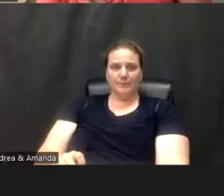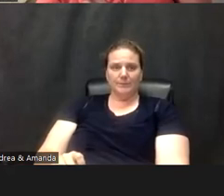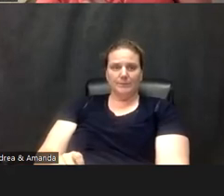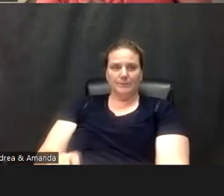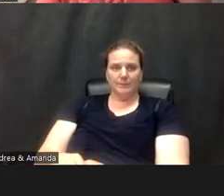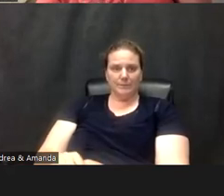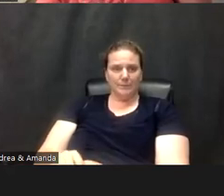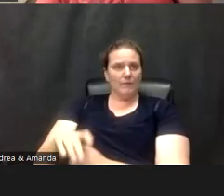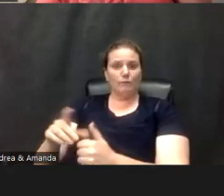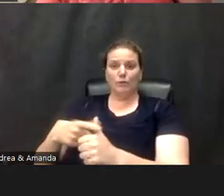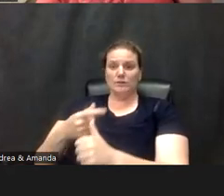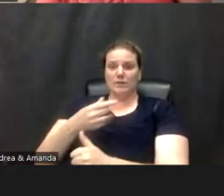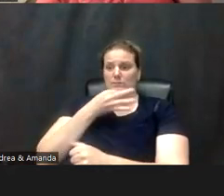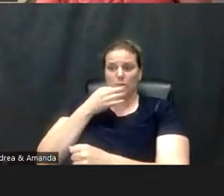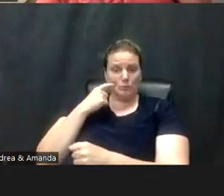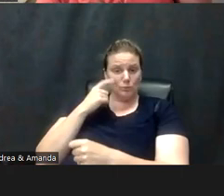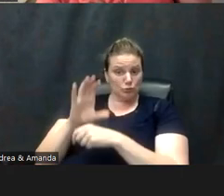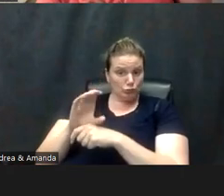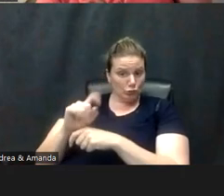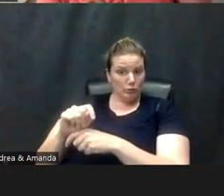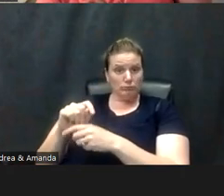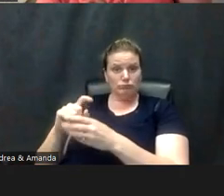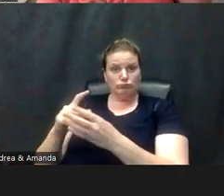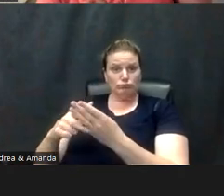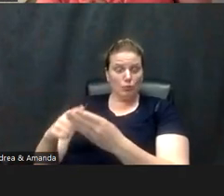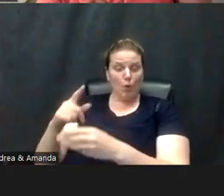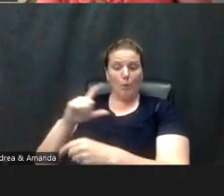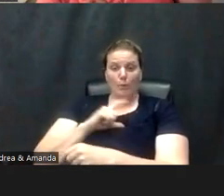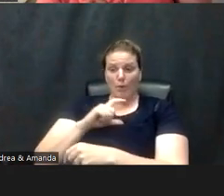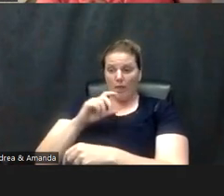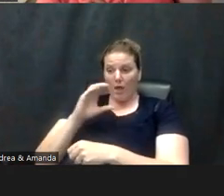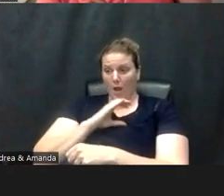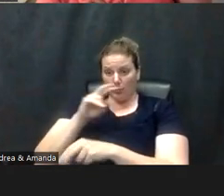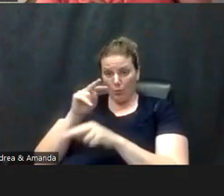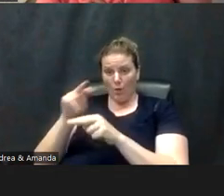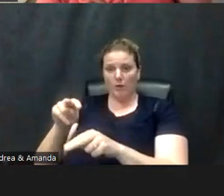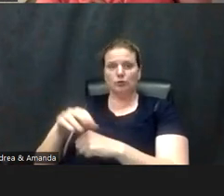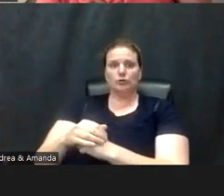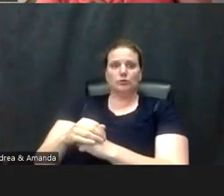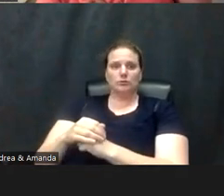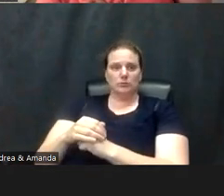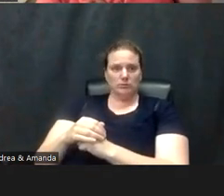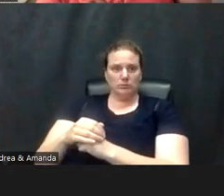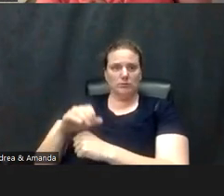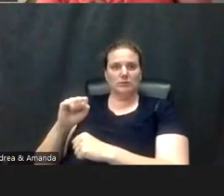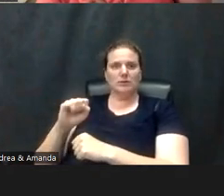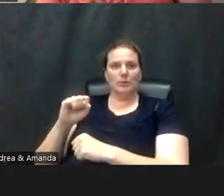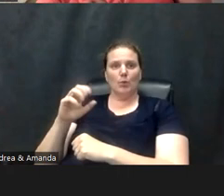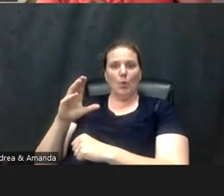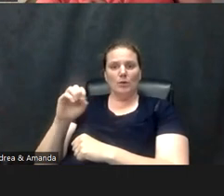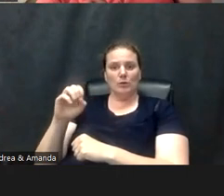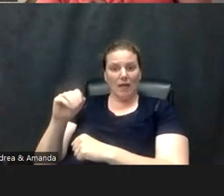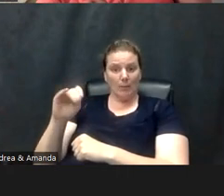expert that we consulted at Portland Cop Watch when we were working on this is a gentleman named Samuel Walker. He's in Omaha,